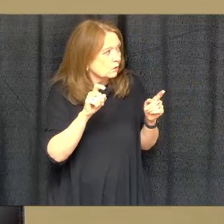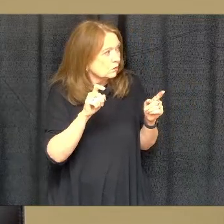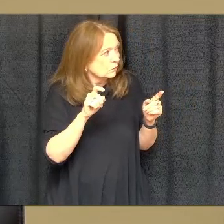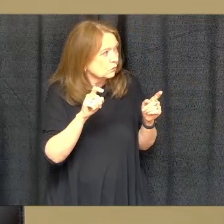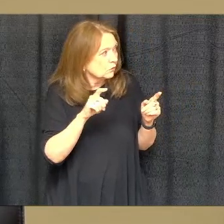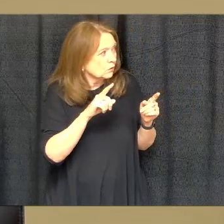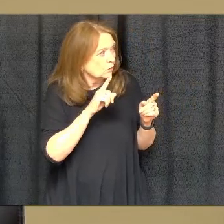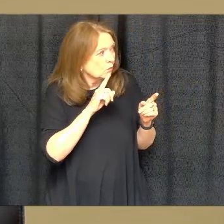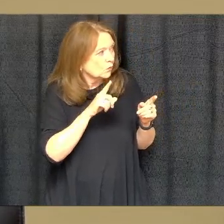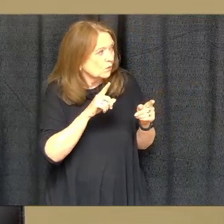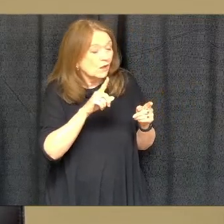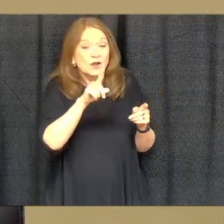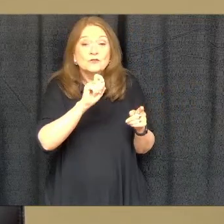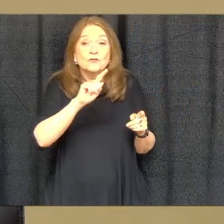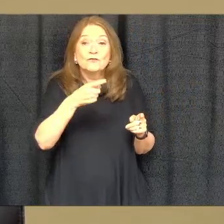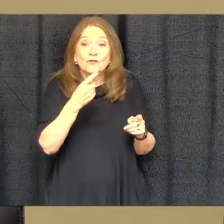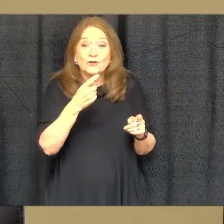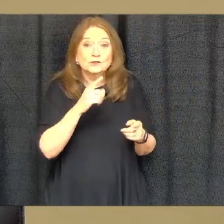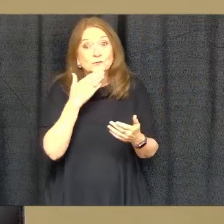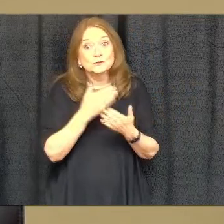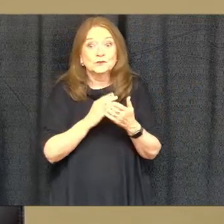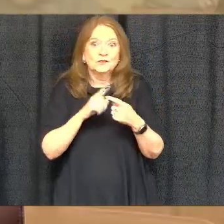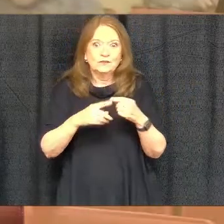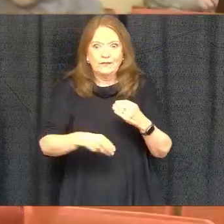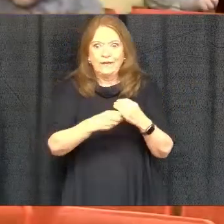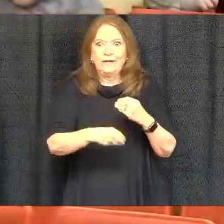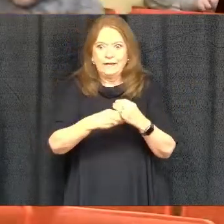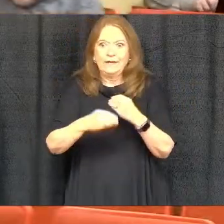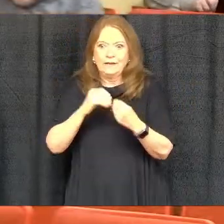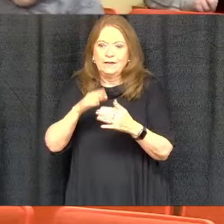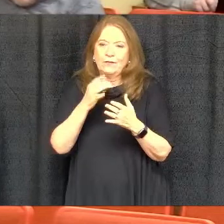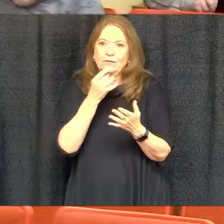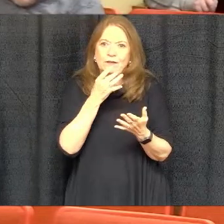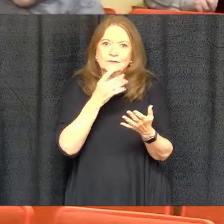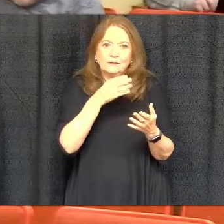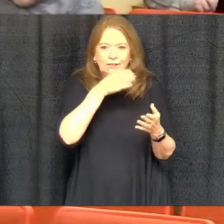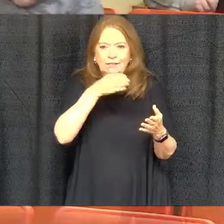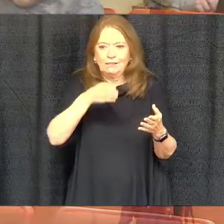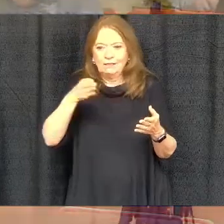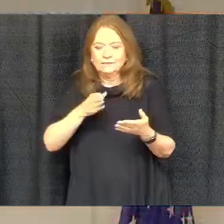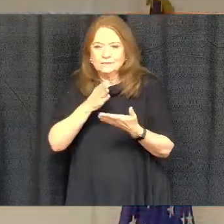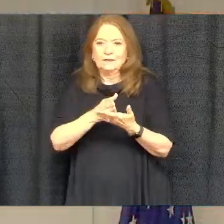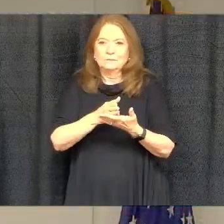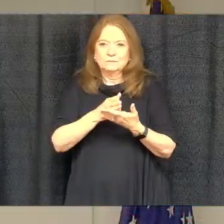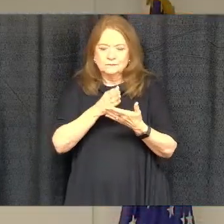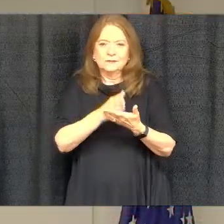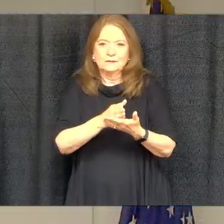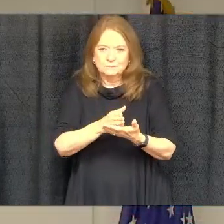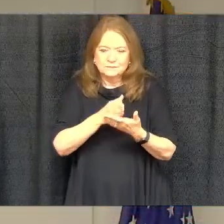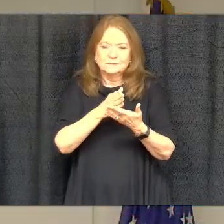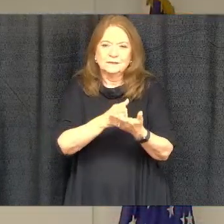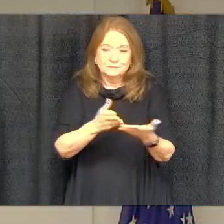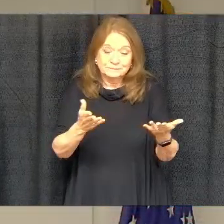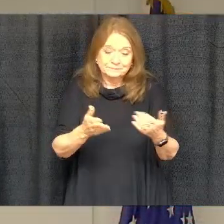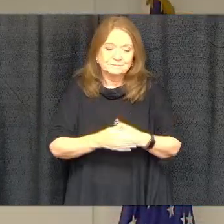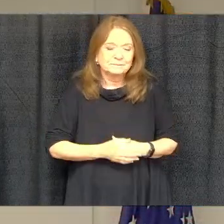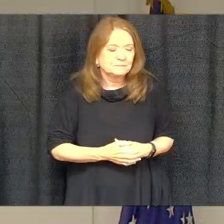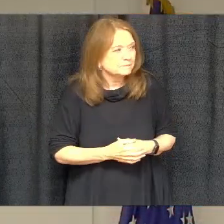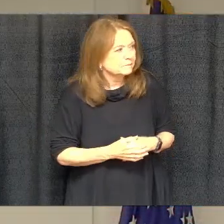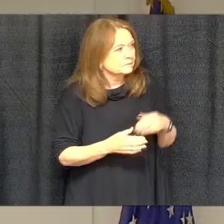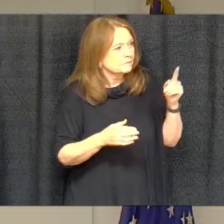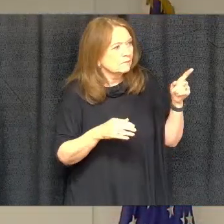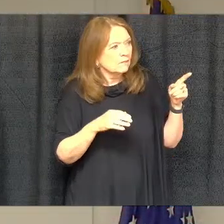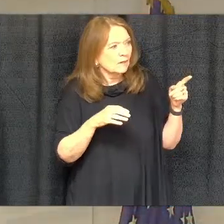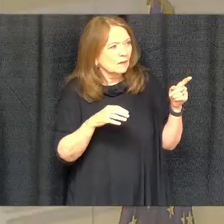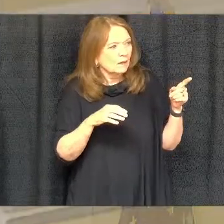of signals on it, so, thank you. Councilperson Allen, you're recognized. Yes,